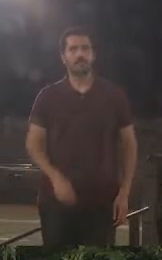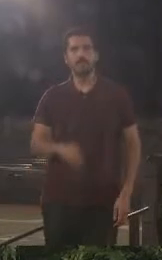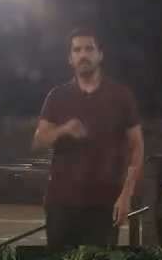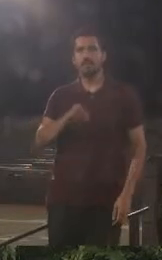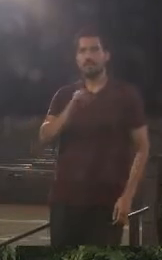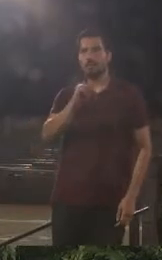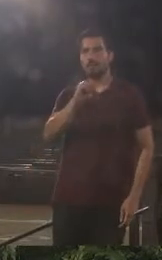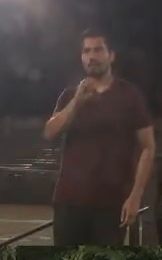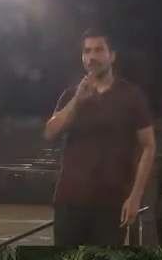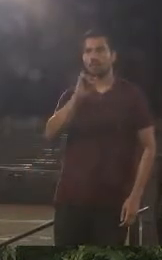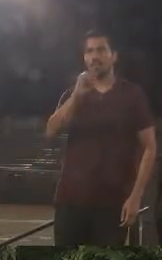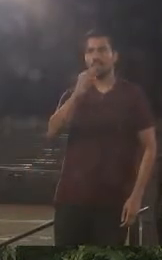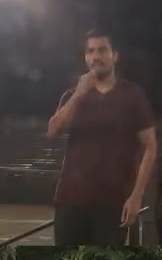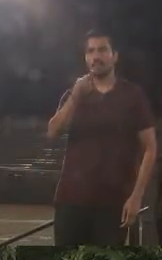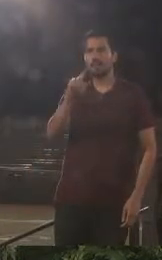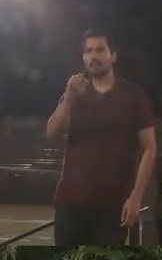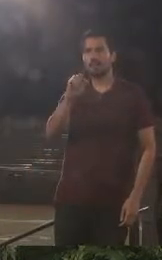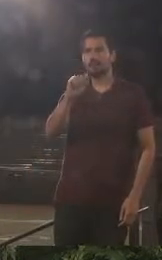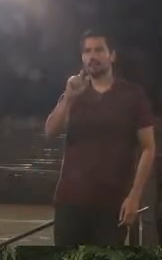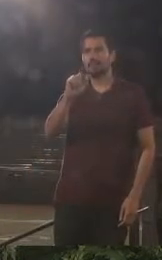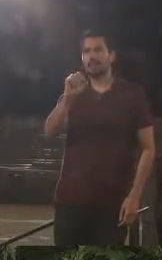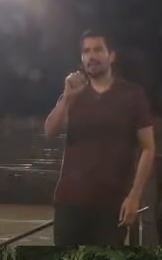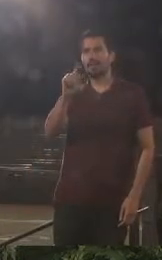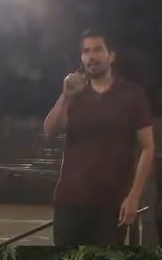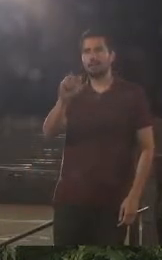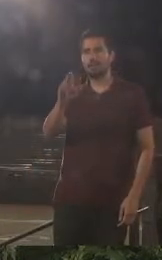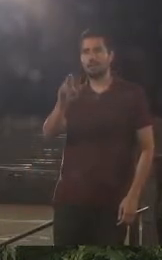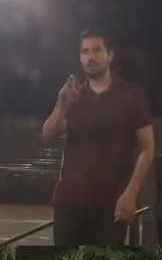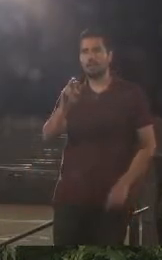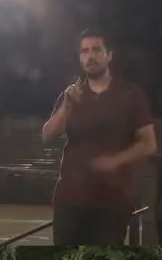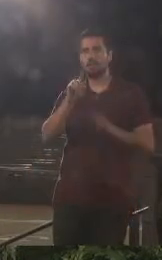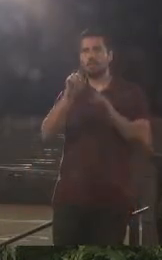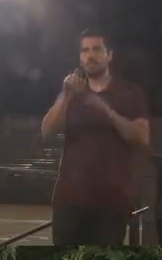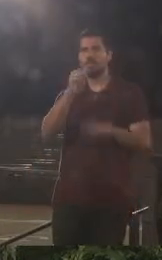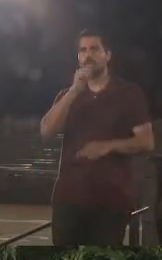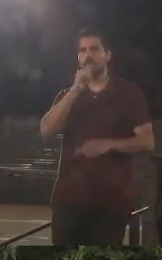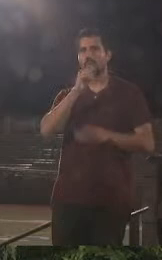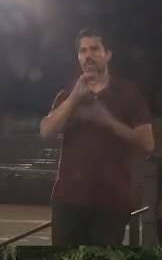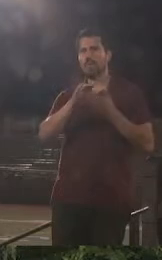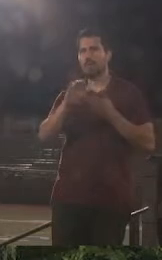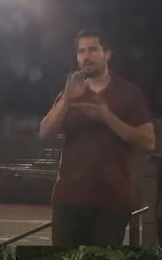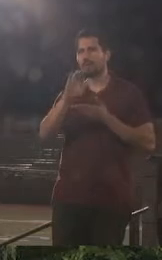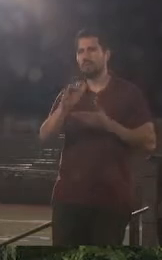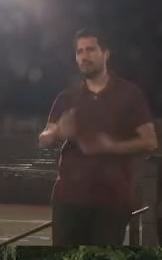Mariah Angeline Salazar will be attending the College of Cosmetology.